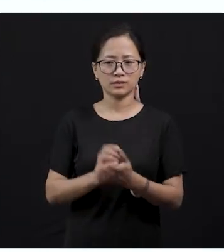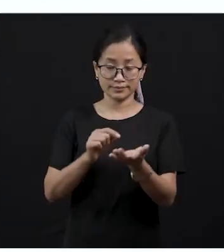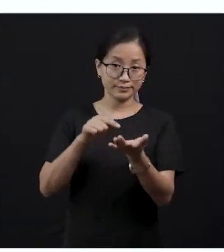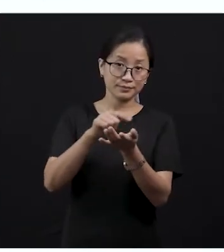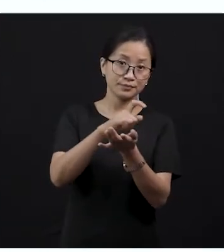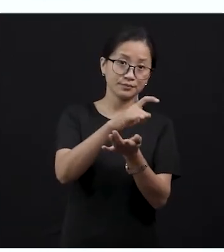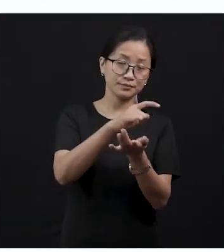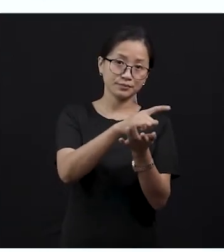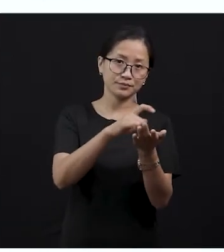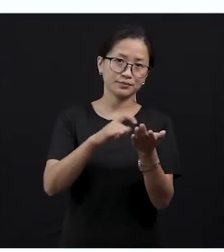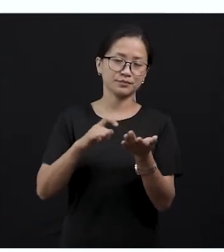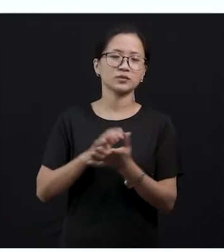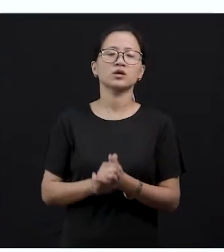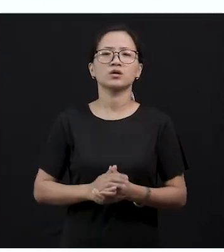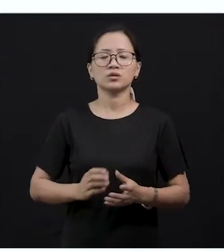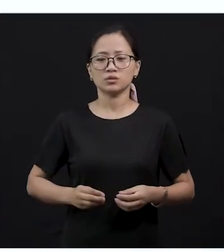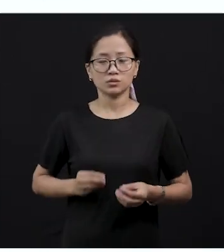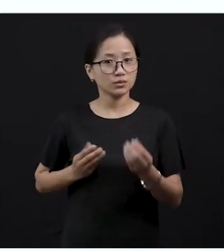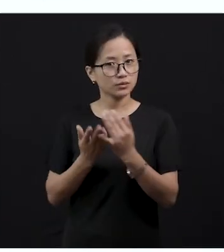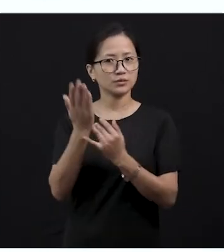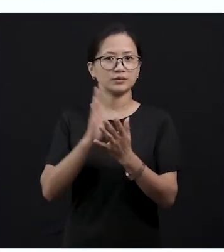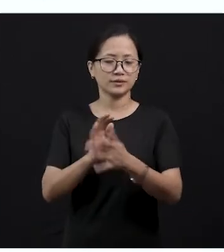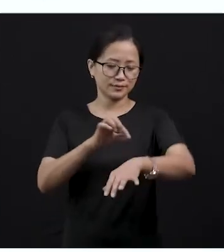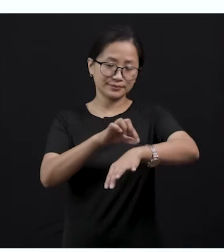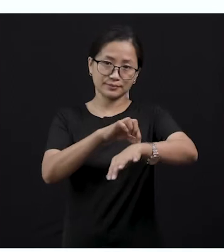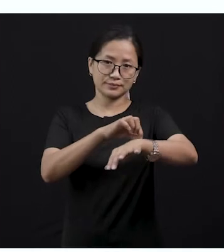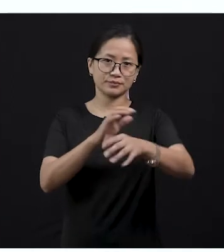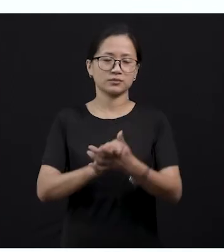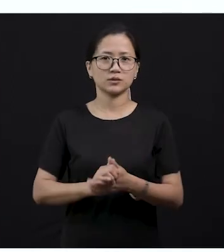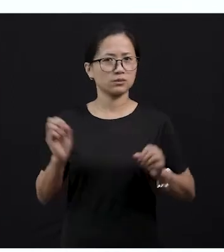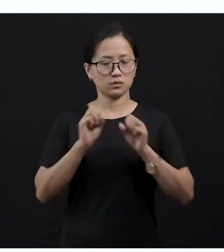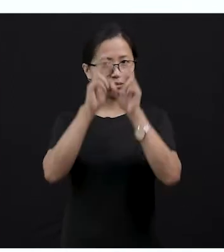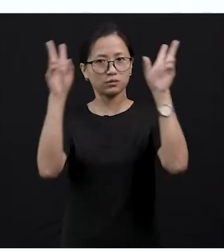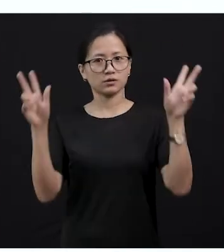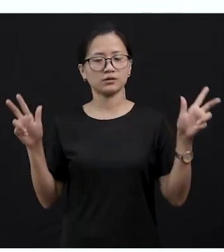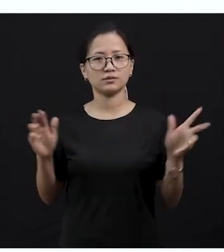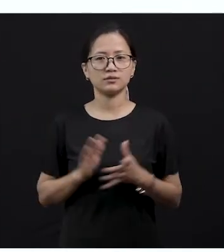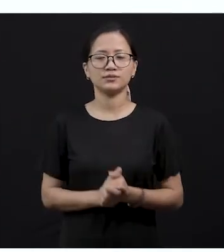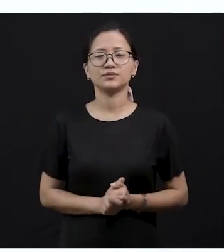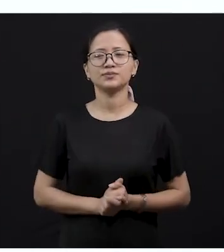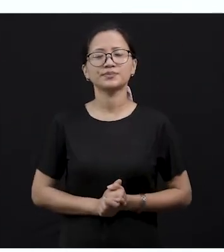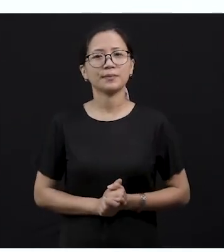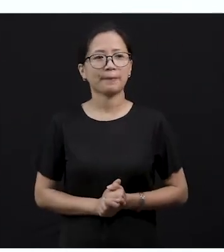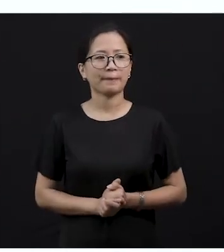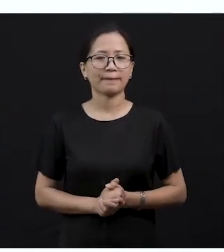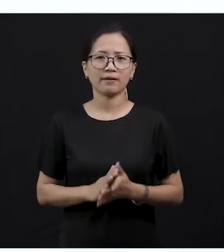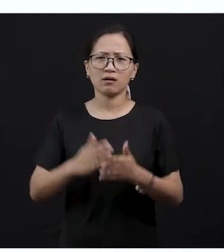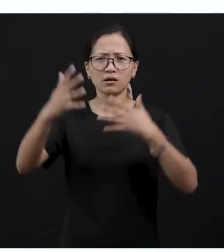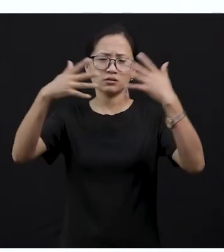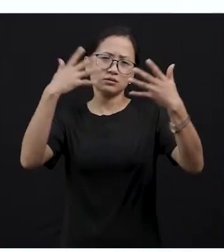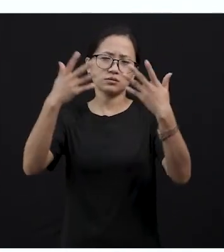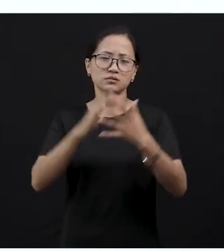earthworm, they breathe through their skin. Amazing, right? So the air